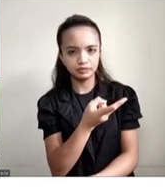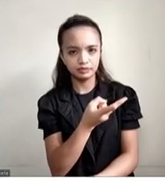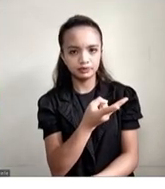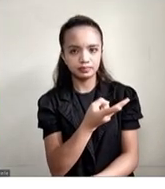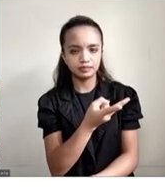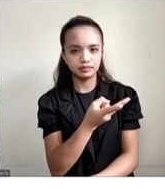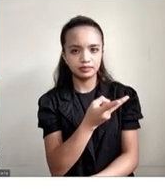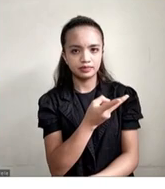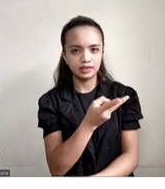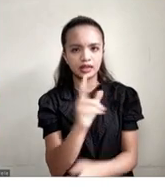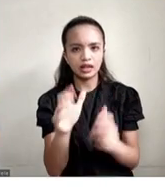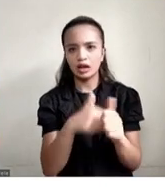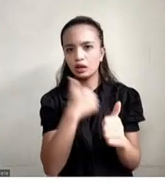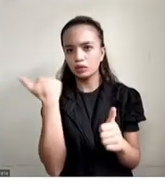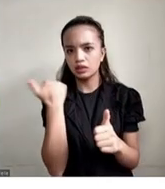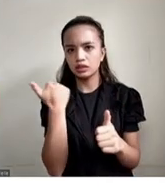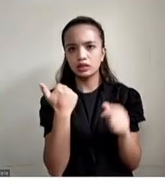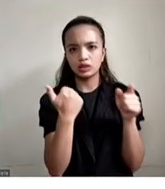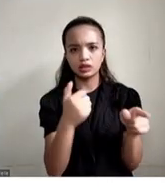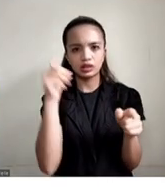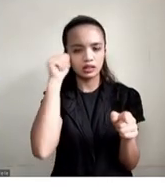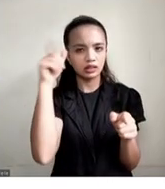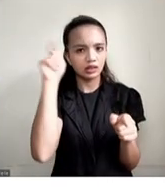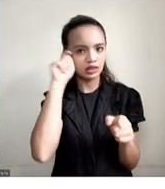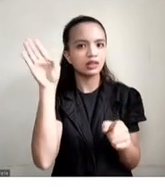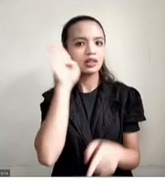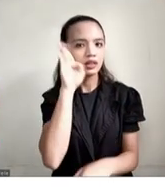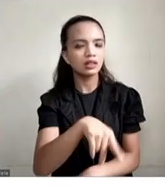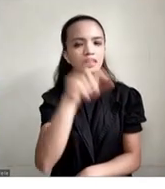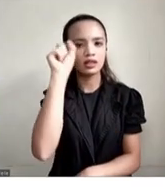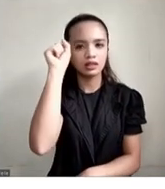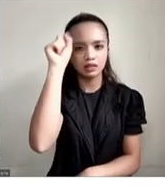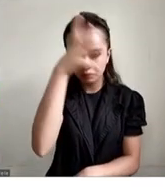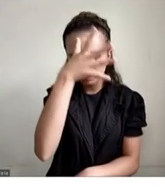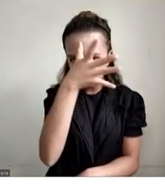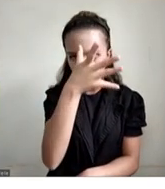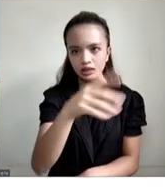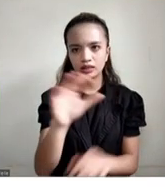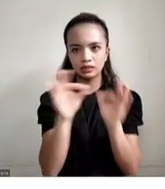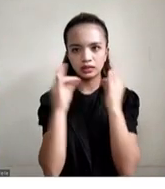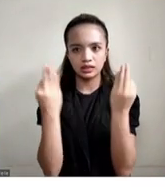colleague, but what about between him and your brother and your father and the rest of the family?